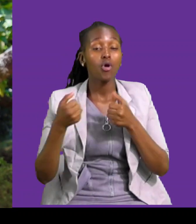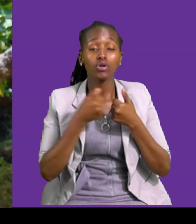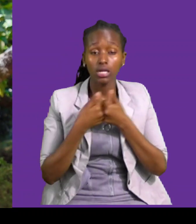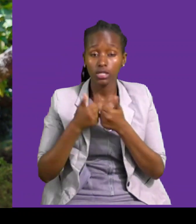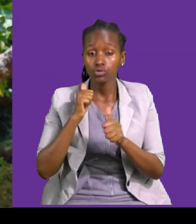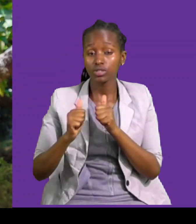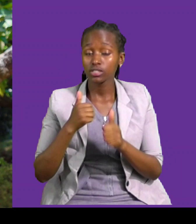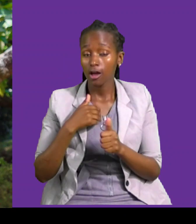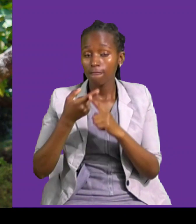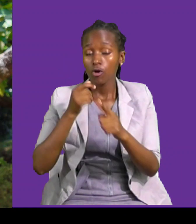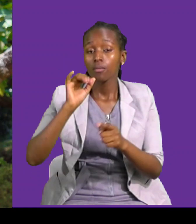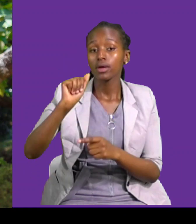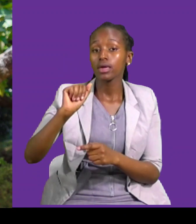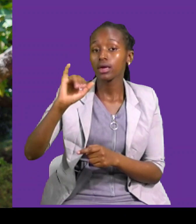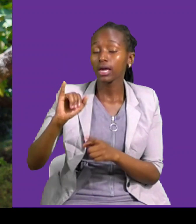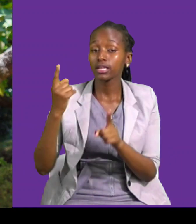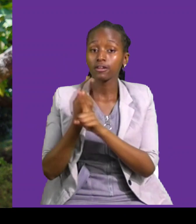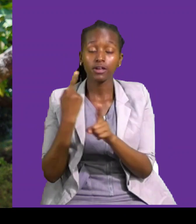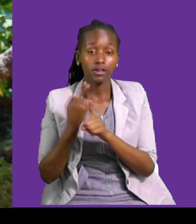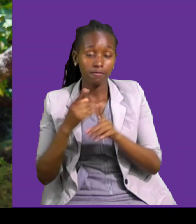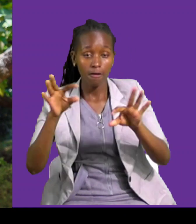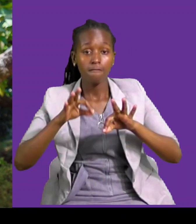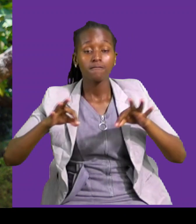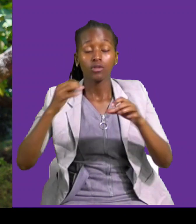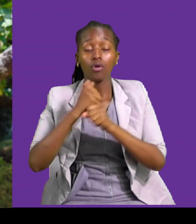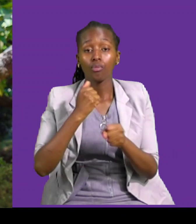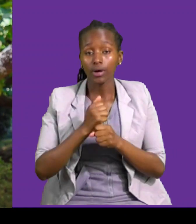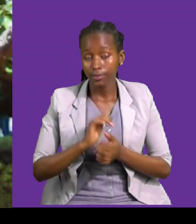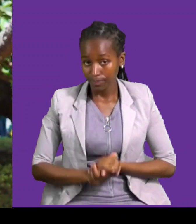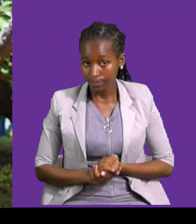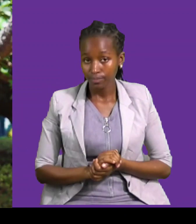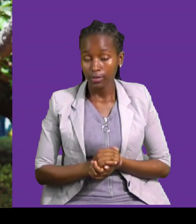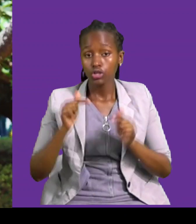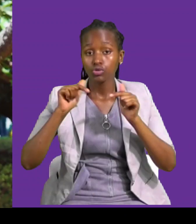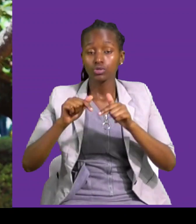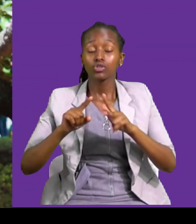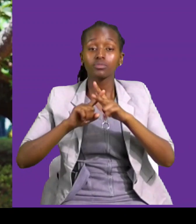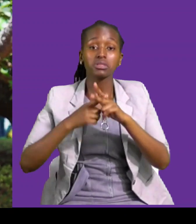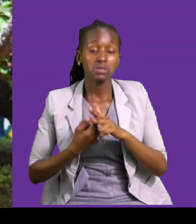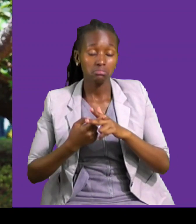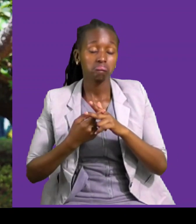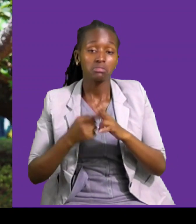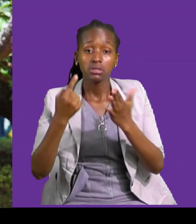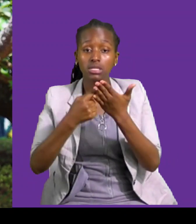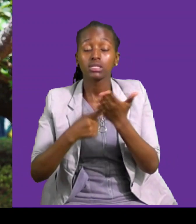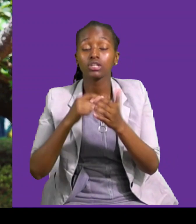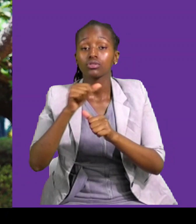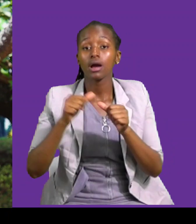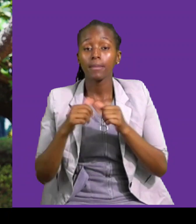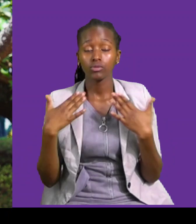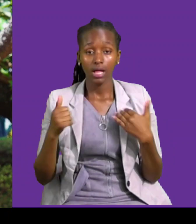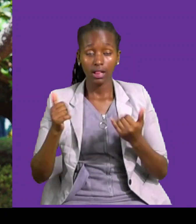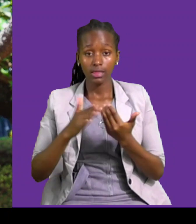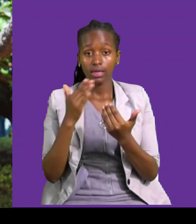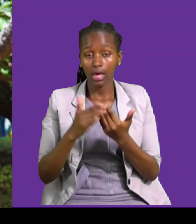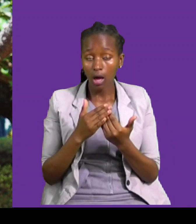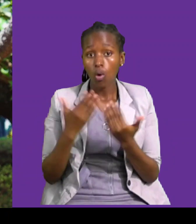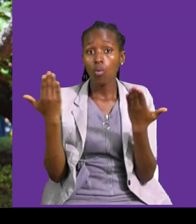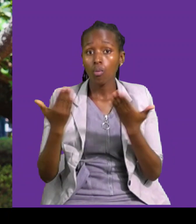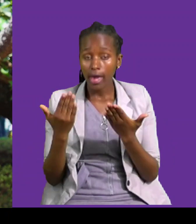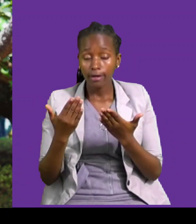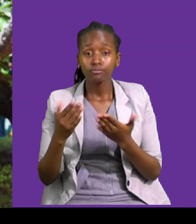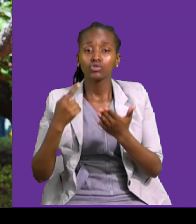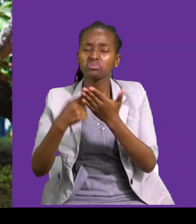across various fields. We begin today with talks about healthcare. We have a full day deserved to healthcare, from